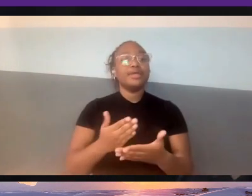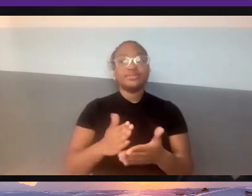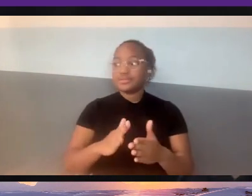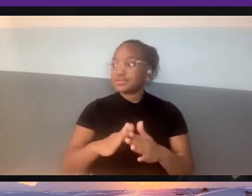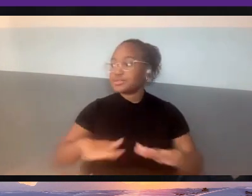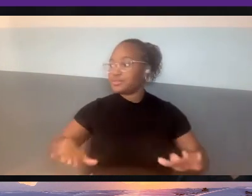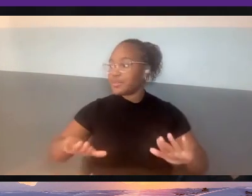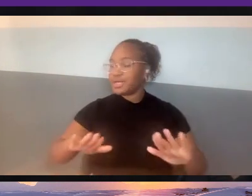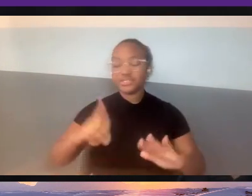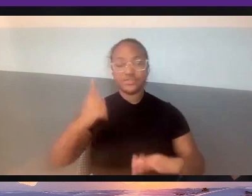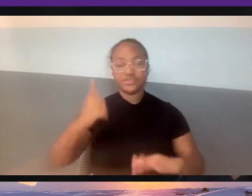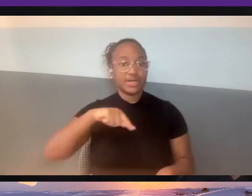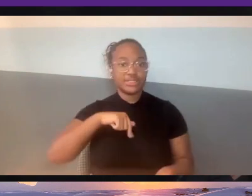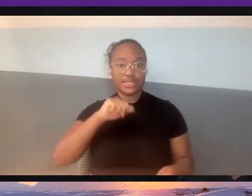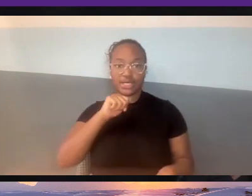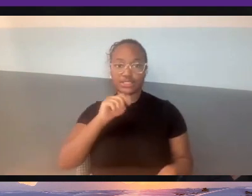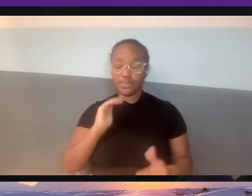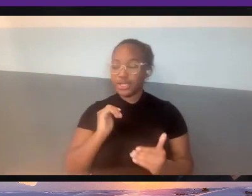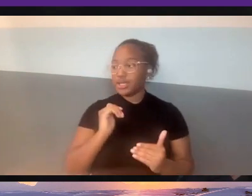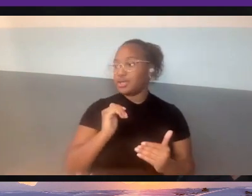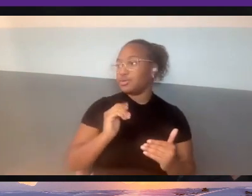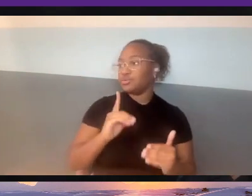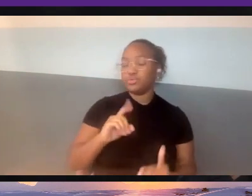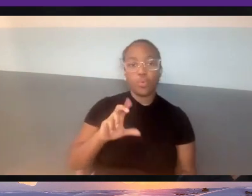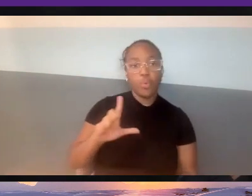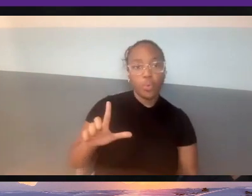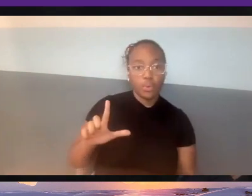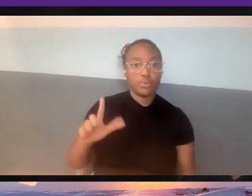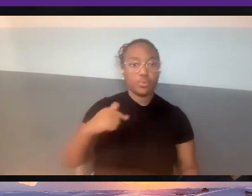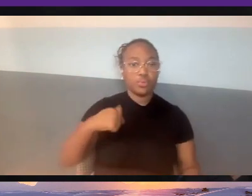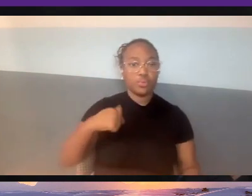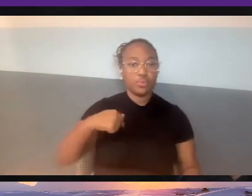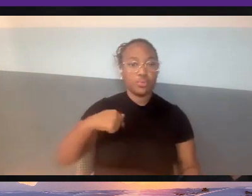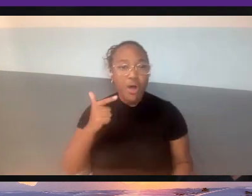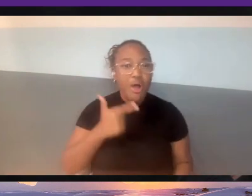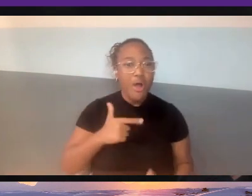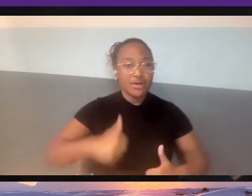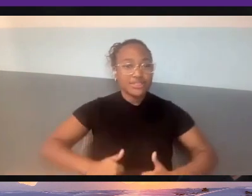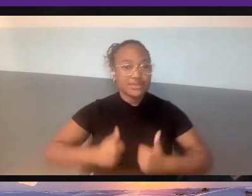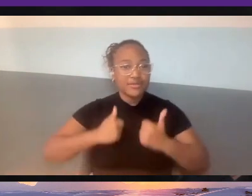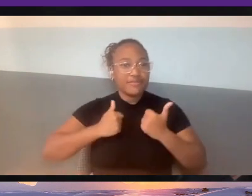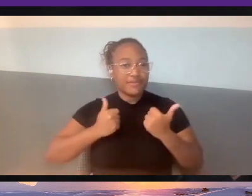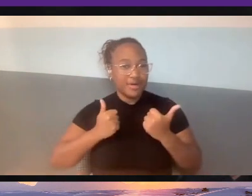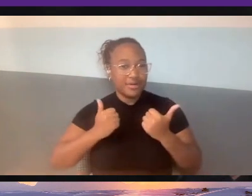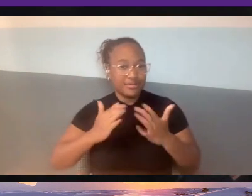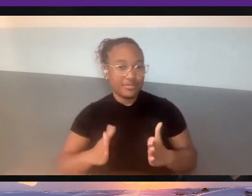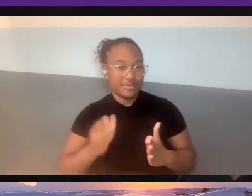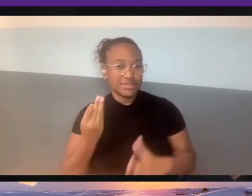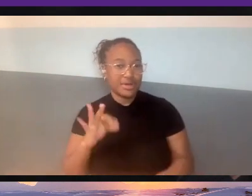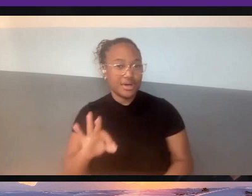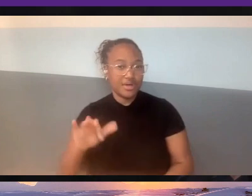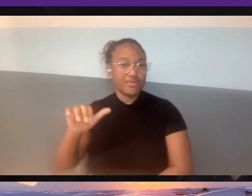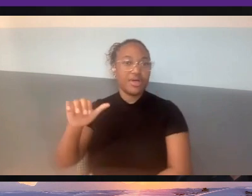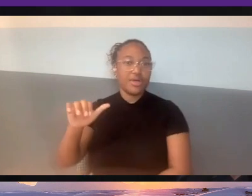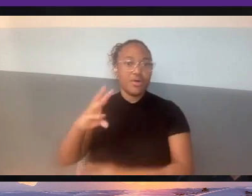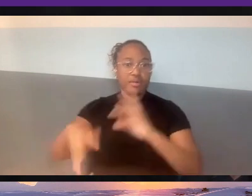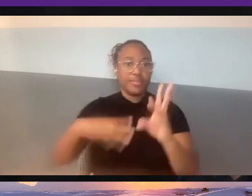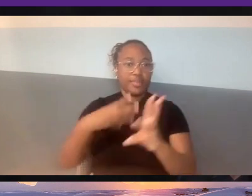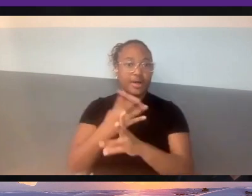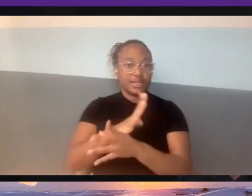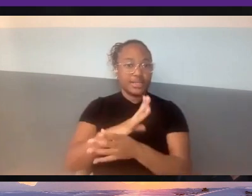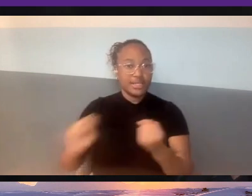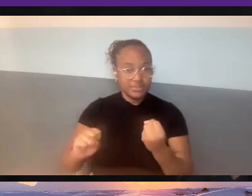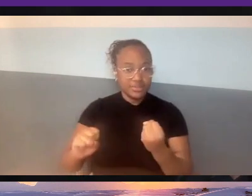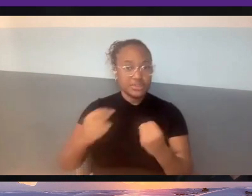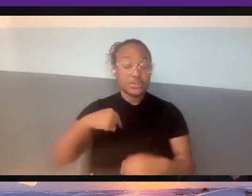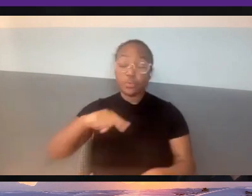that our communities taught us. We're all survivors of the apocalypse, right? And so we've been there and we know how to get out of it. And so I